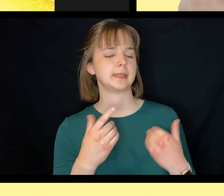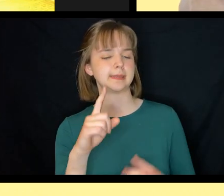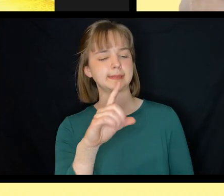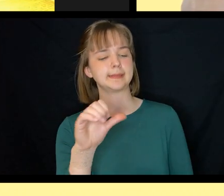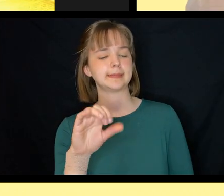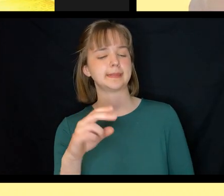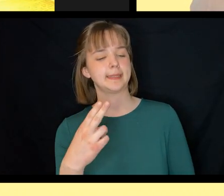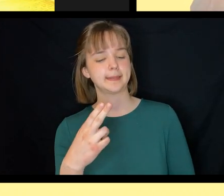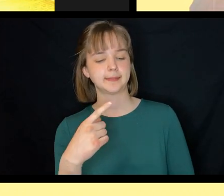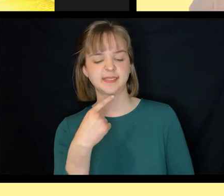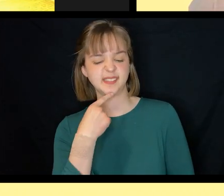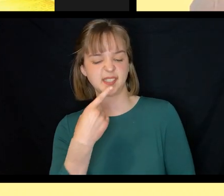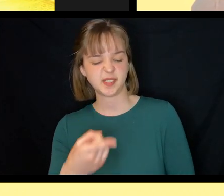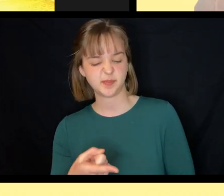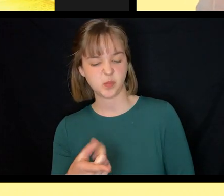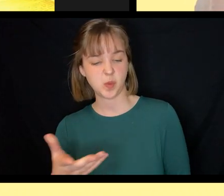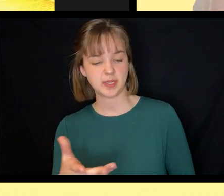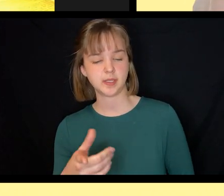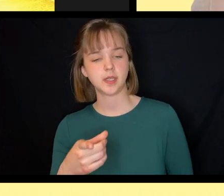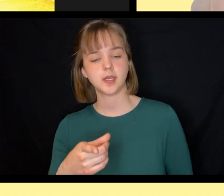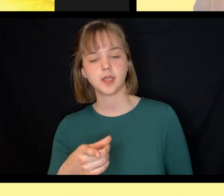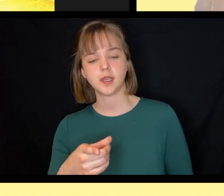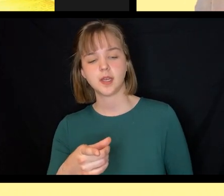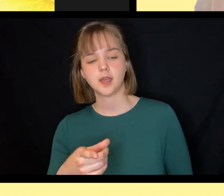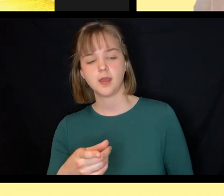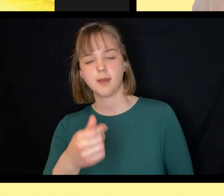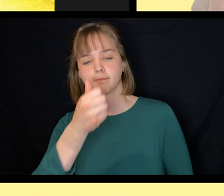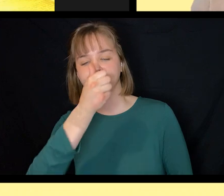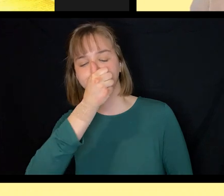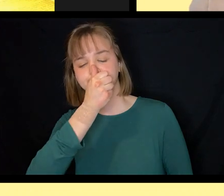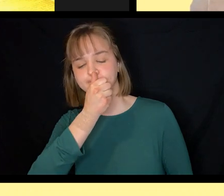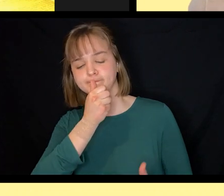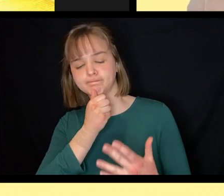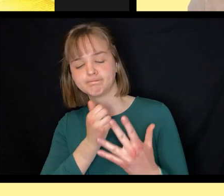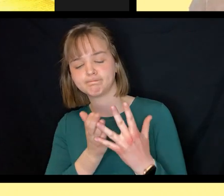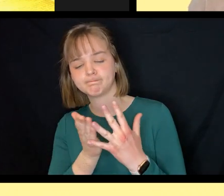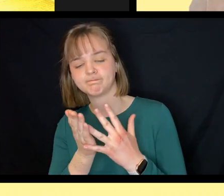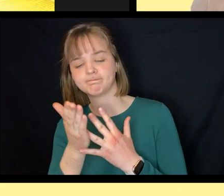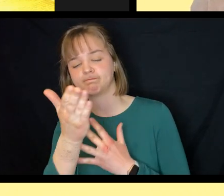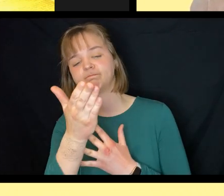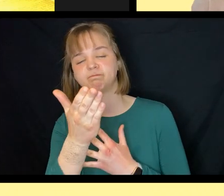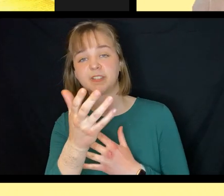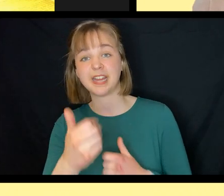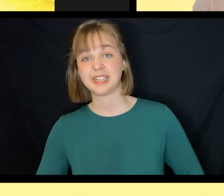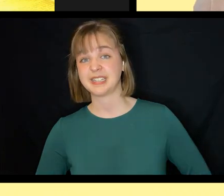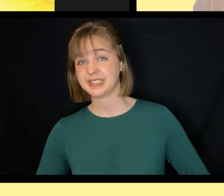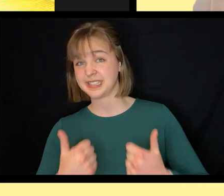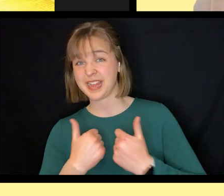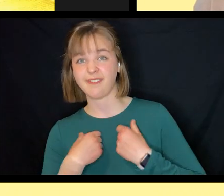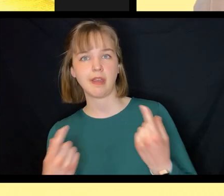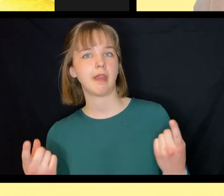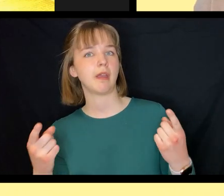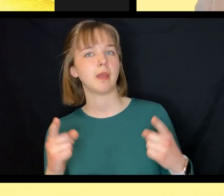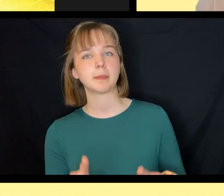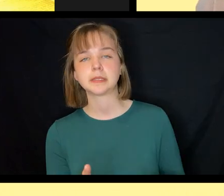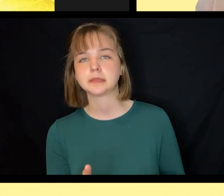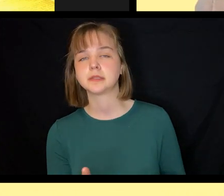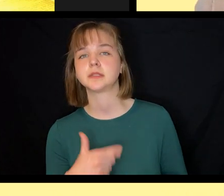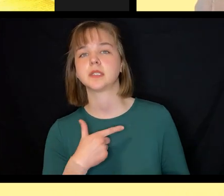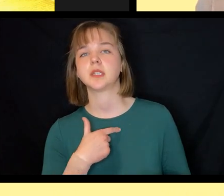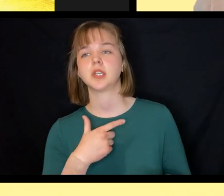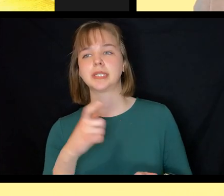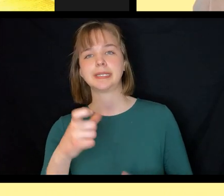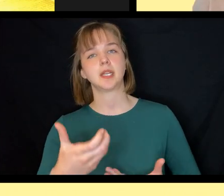Stay persistent. They don't like through the challenges and the struggles and like everything else, just stay confident in